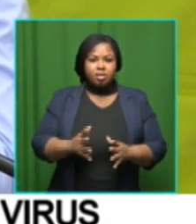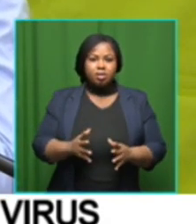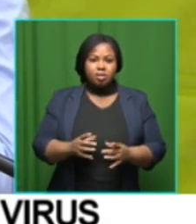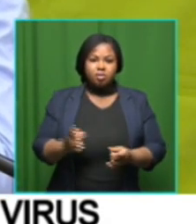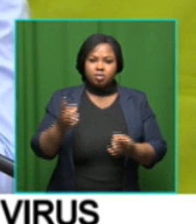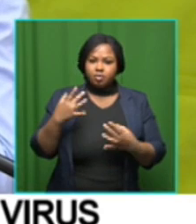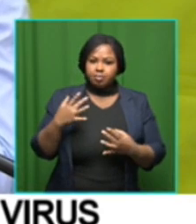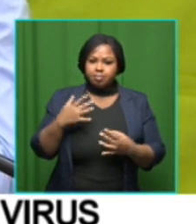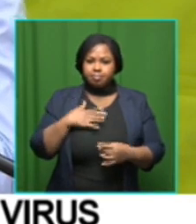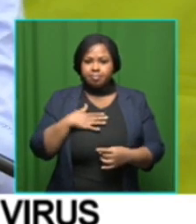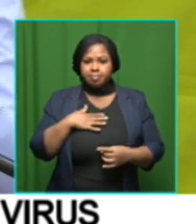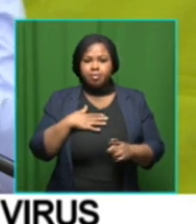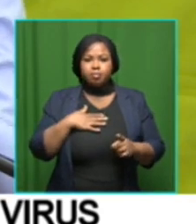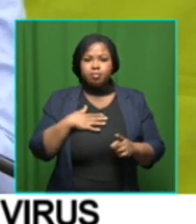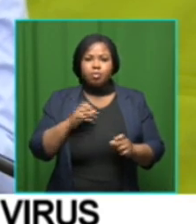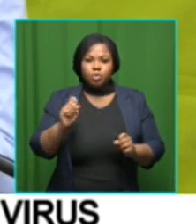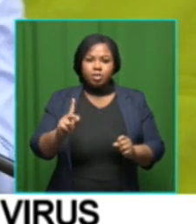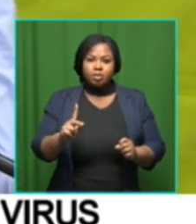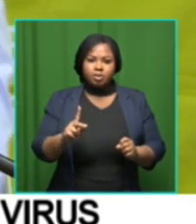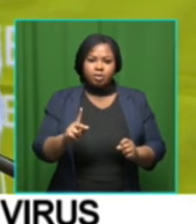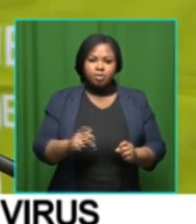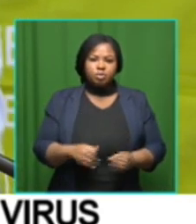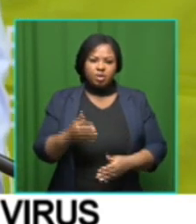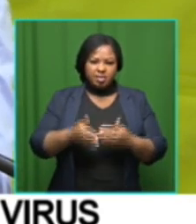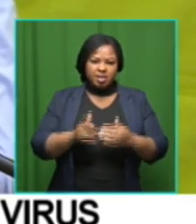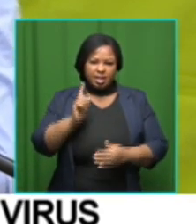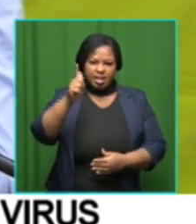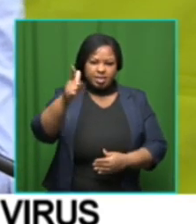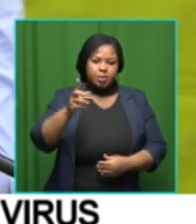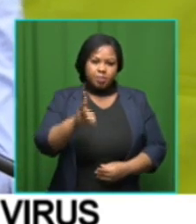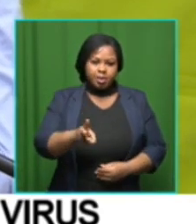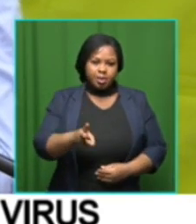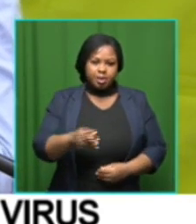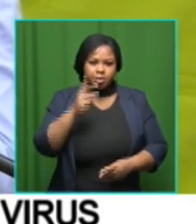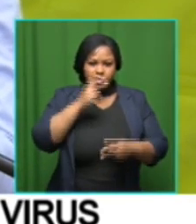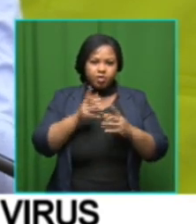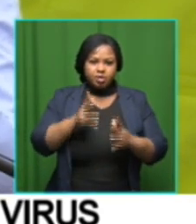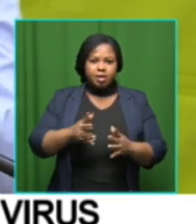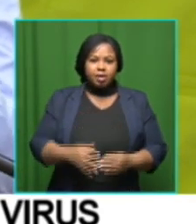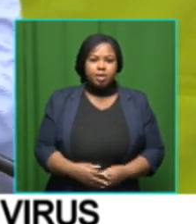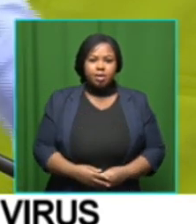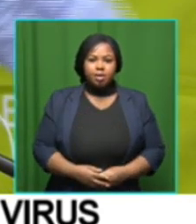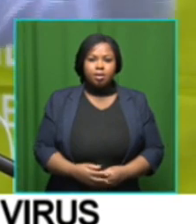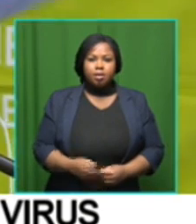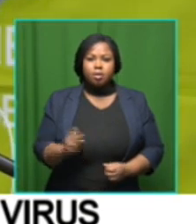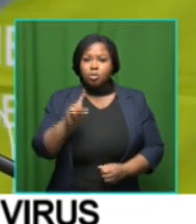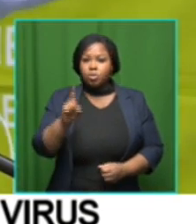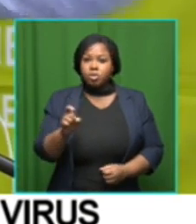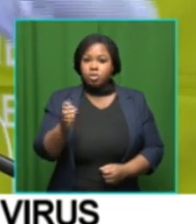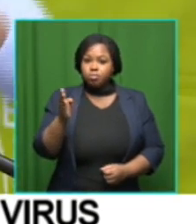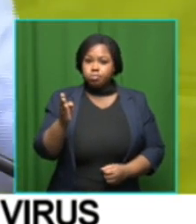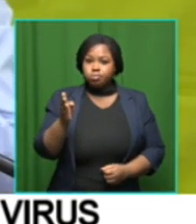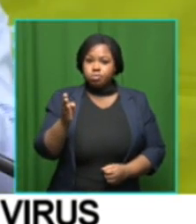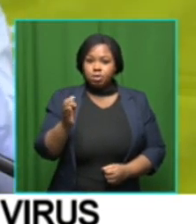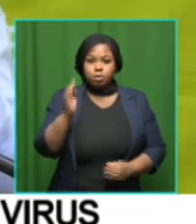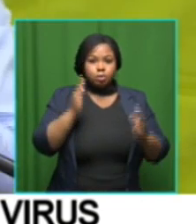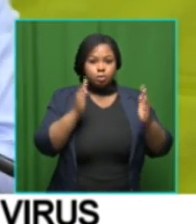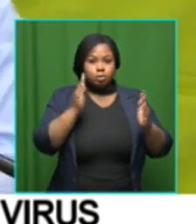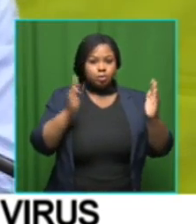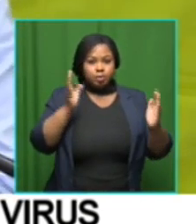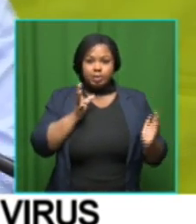indicated, okay, at the end of it, then we'll give Professor Buch a chance. So we have, there's quite a lot of